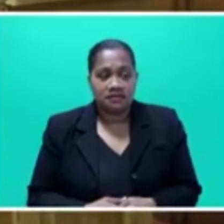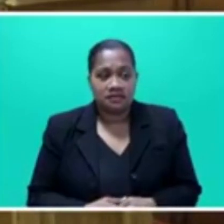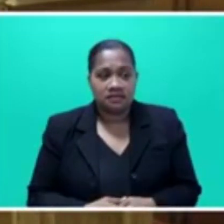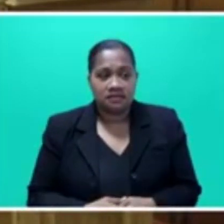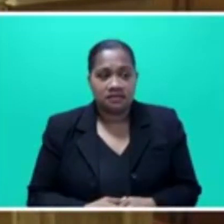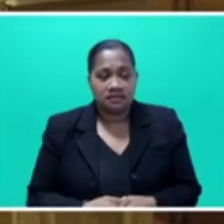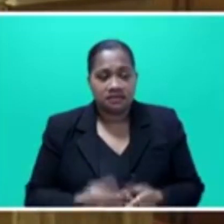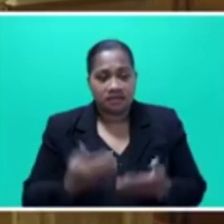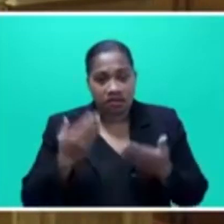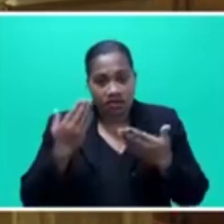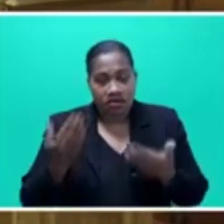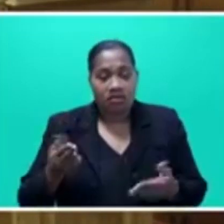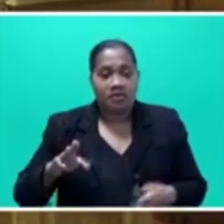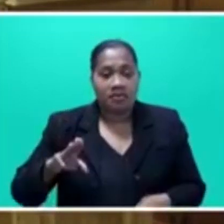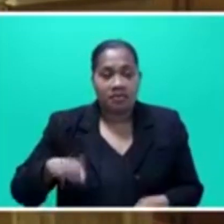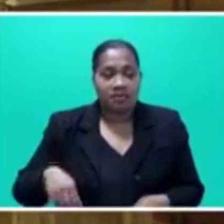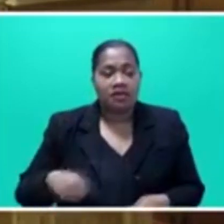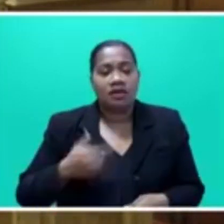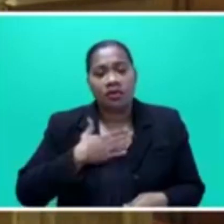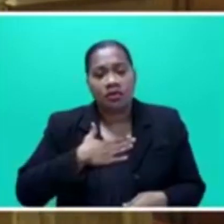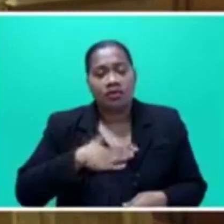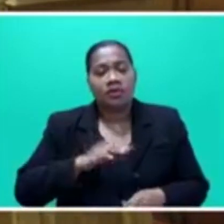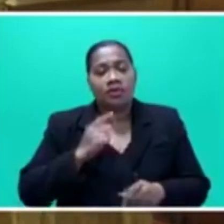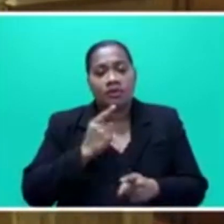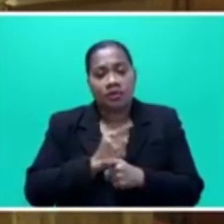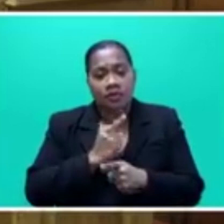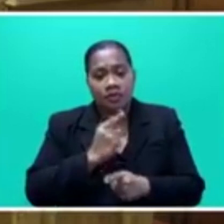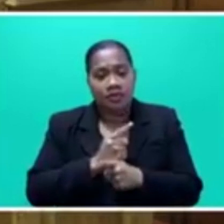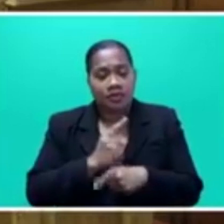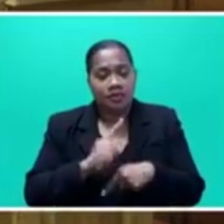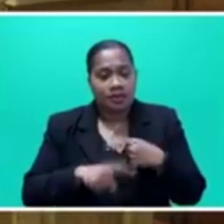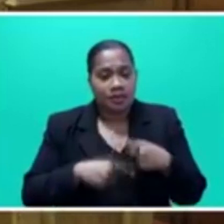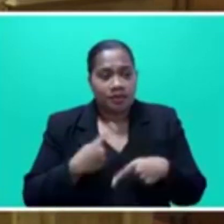honorable members, I just want to talk